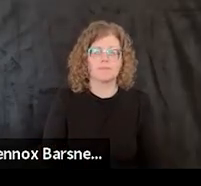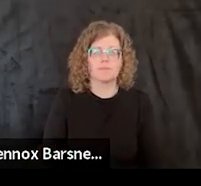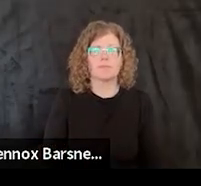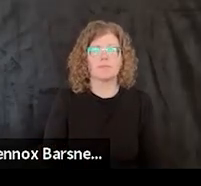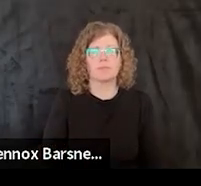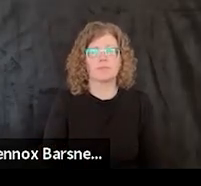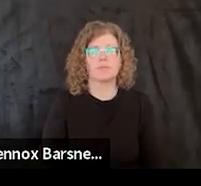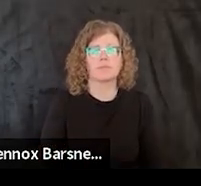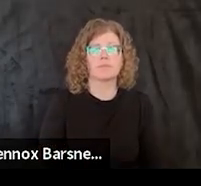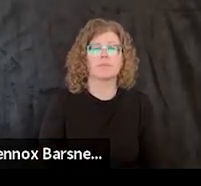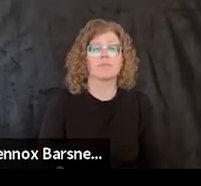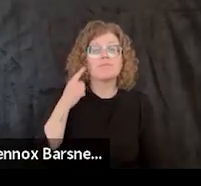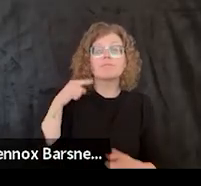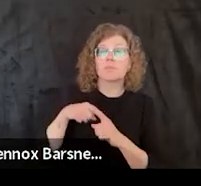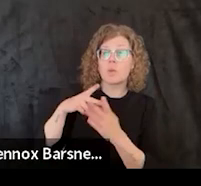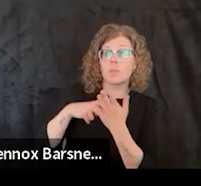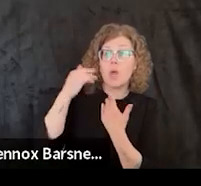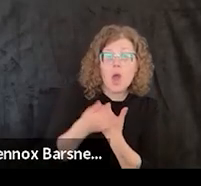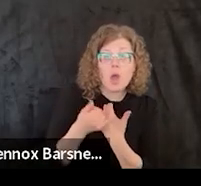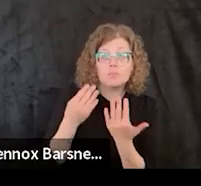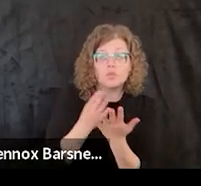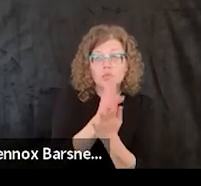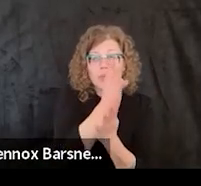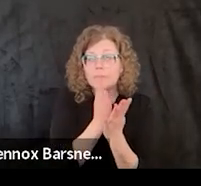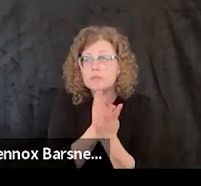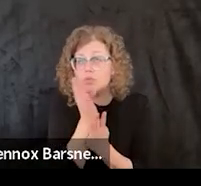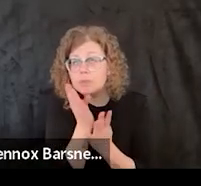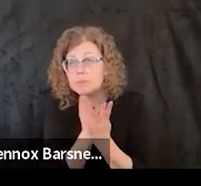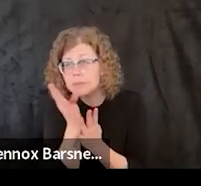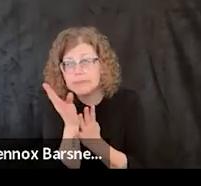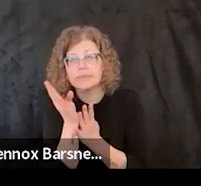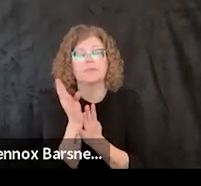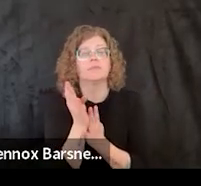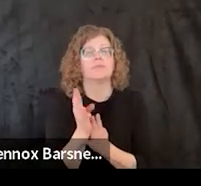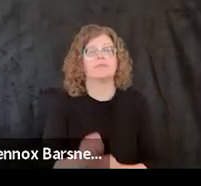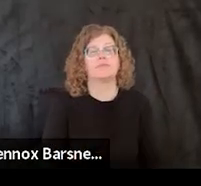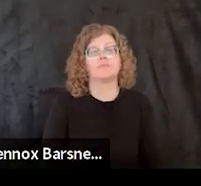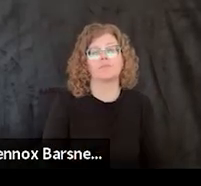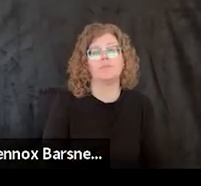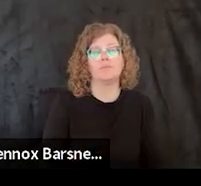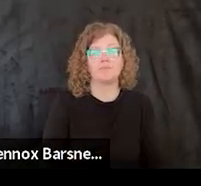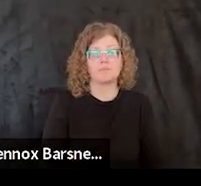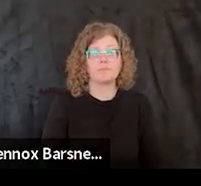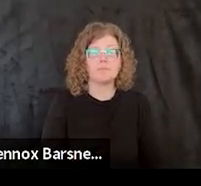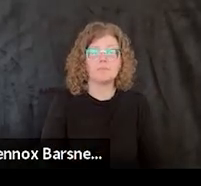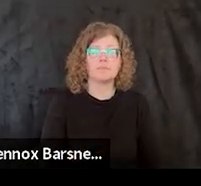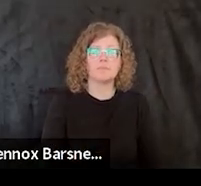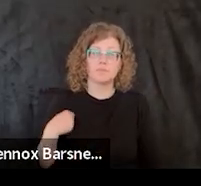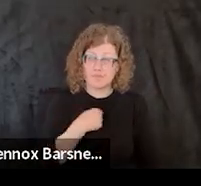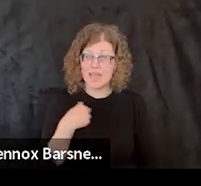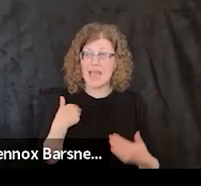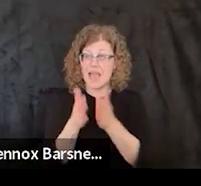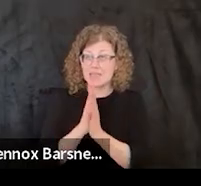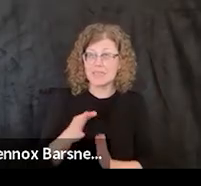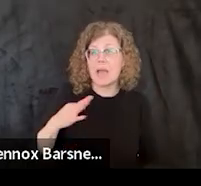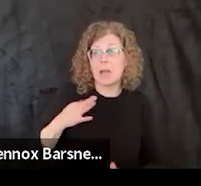Program streams. In this program, we ask applicants to select 1 of 2 program streams